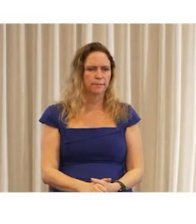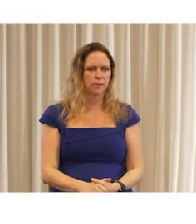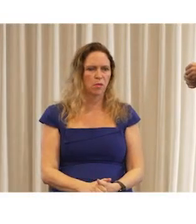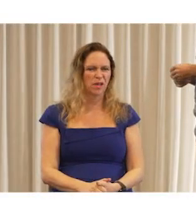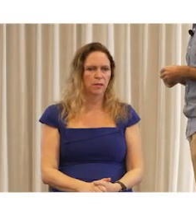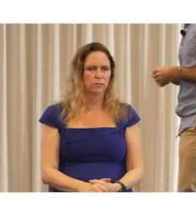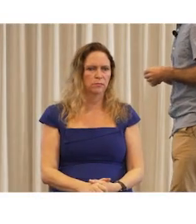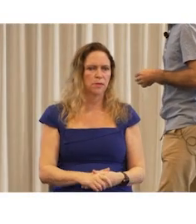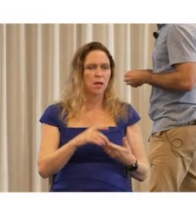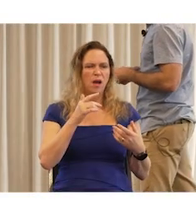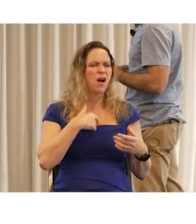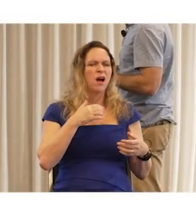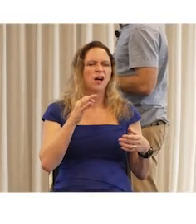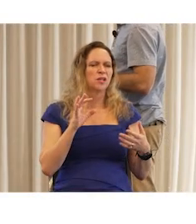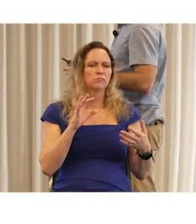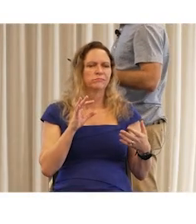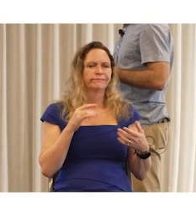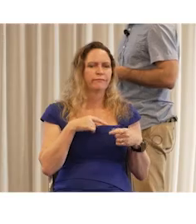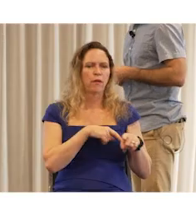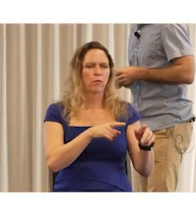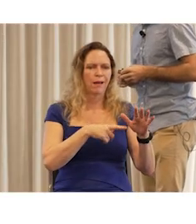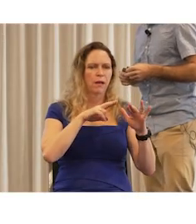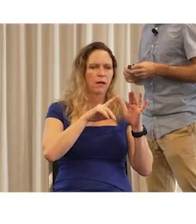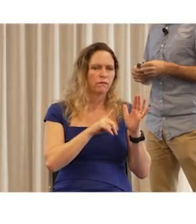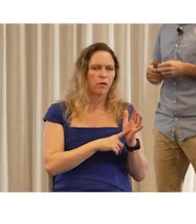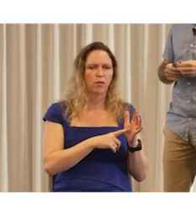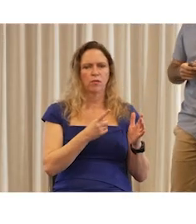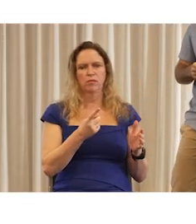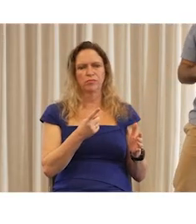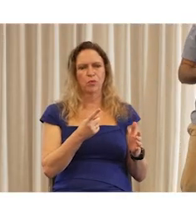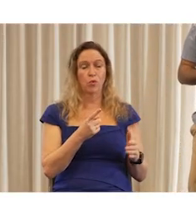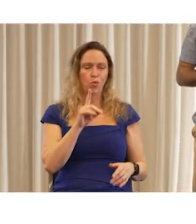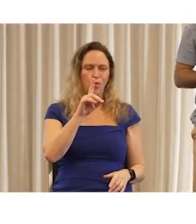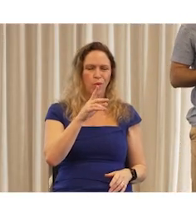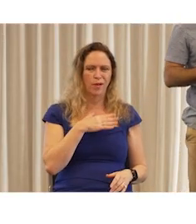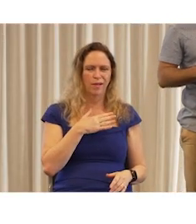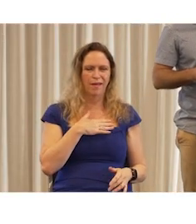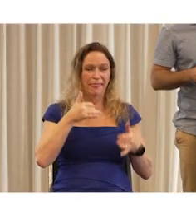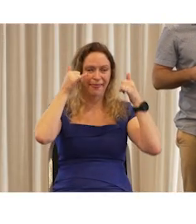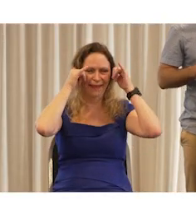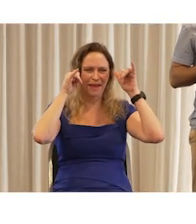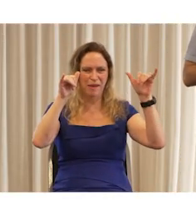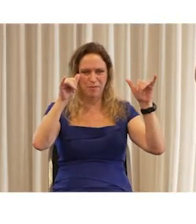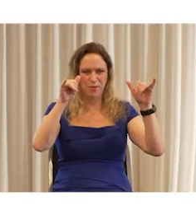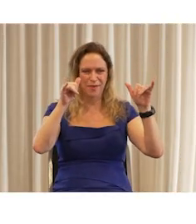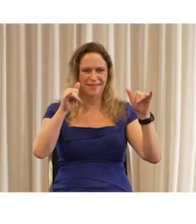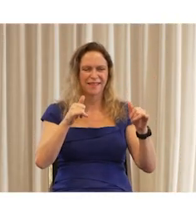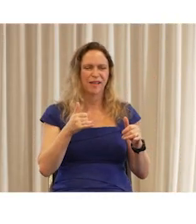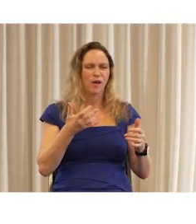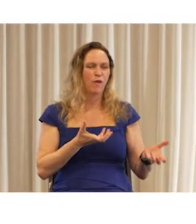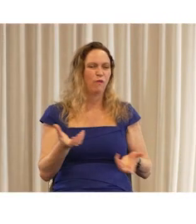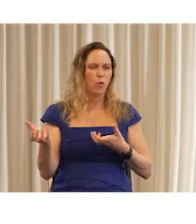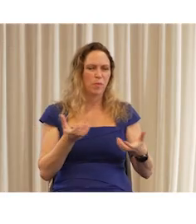Now, I don't go for an AFL team or an NRL team, although I'm impartial to the Cowboys just living in Townsville. They did